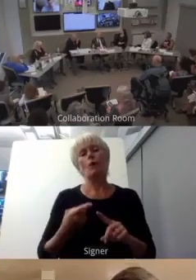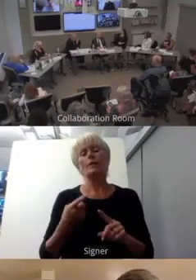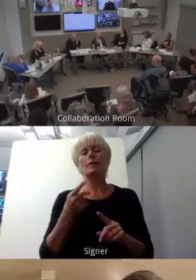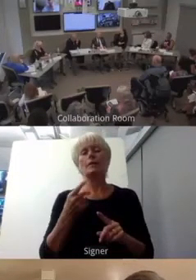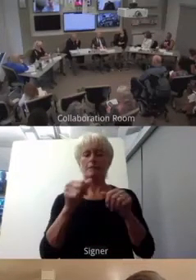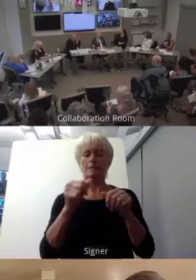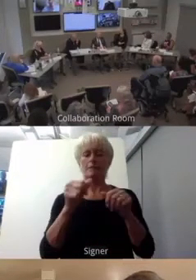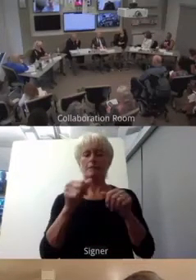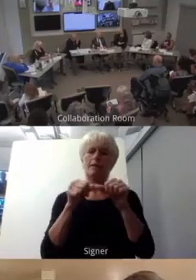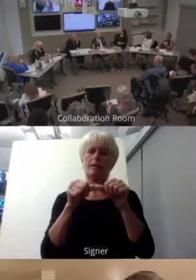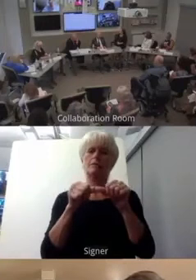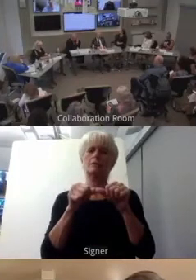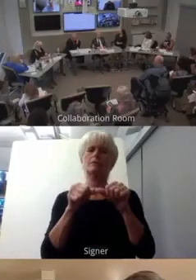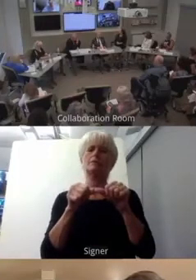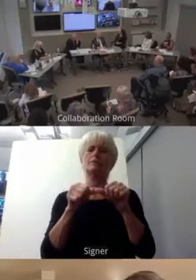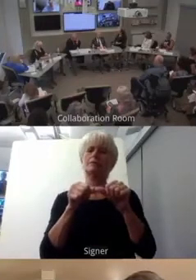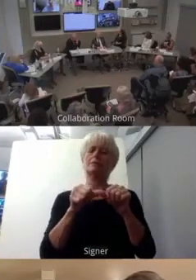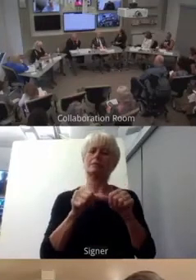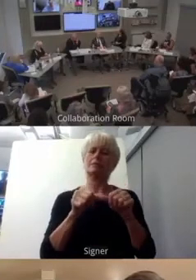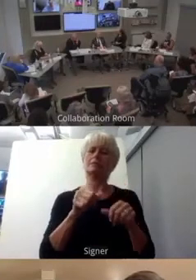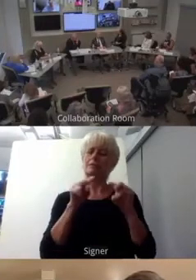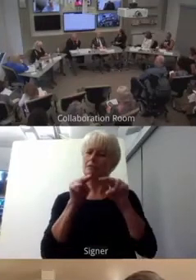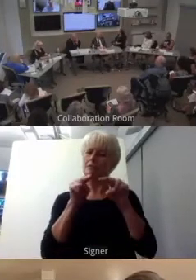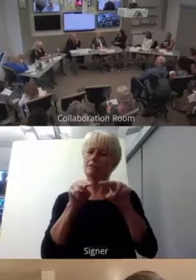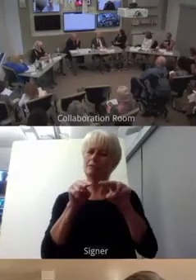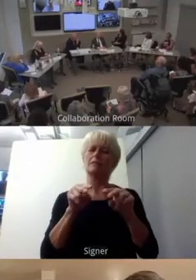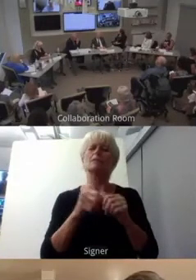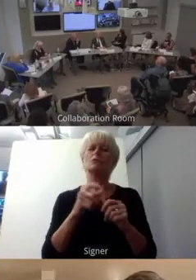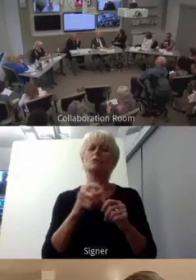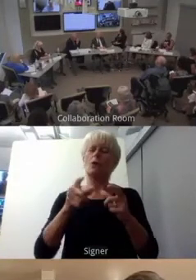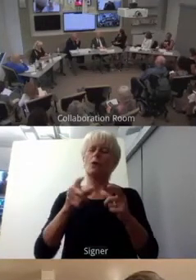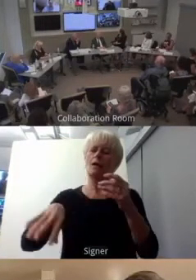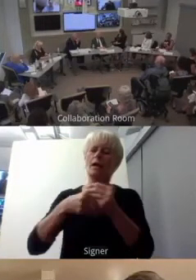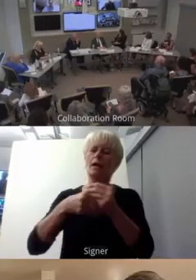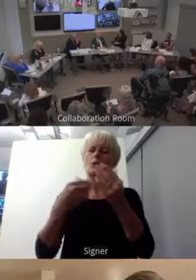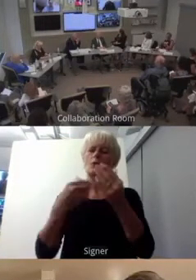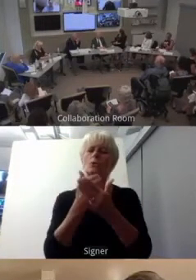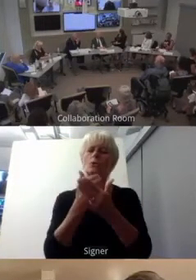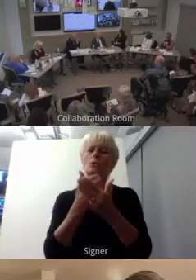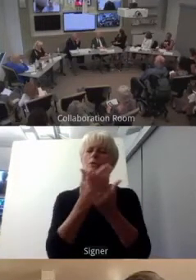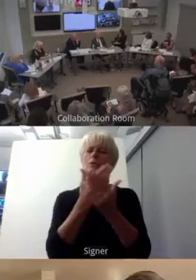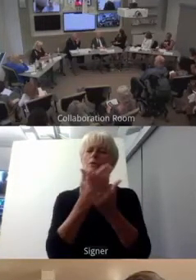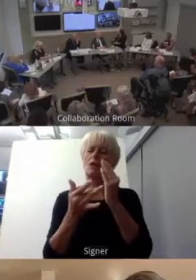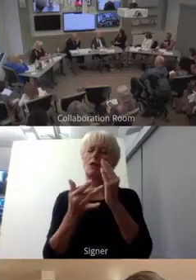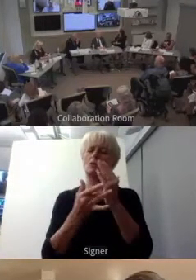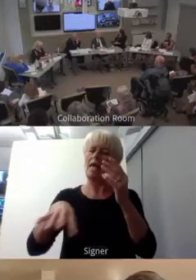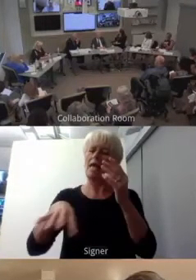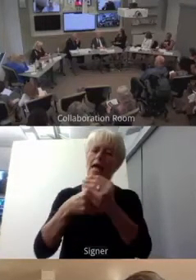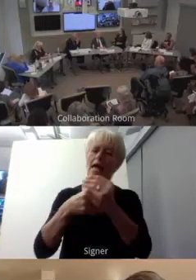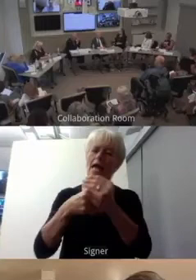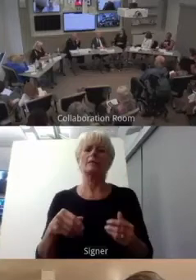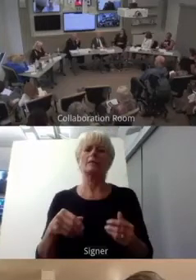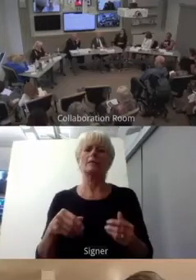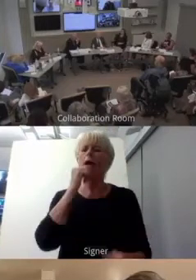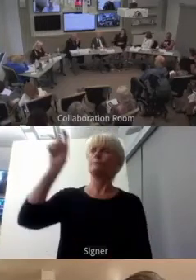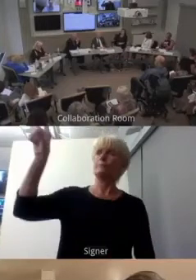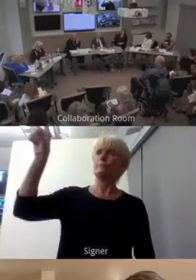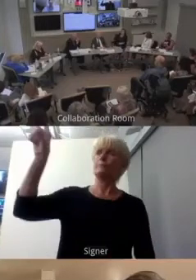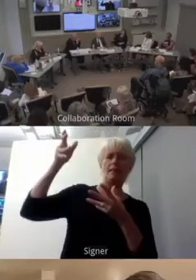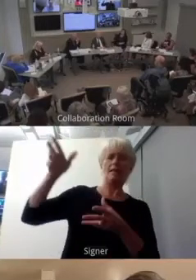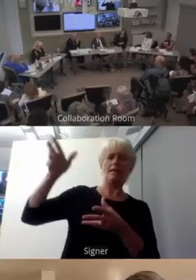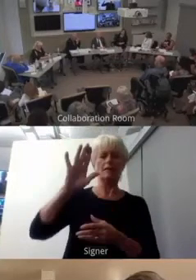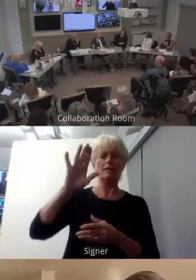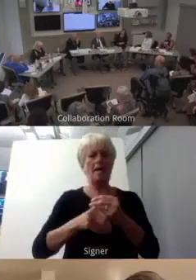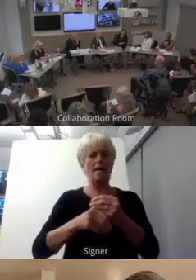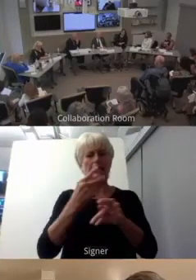you could introduce new technology, especially new assistive technology, into the regulations without having to overhaul them